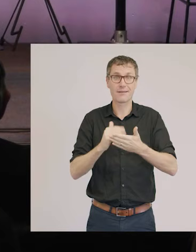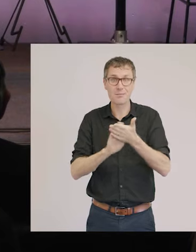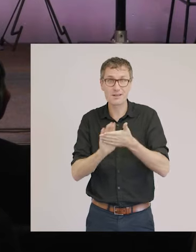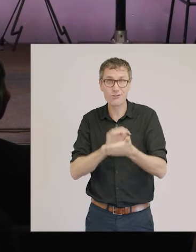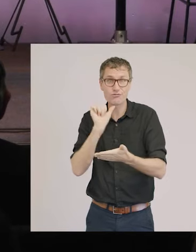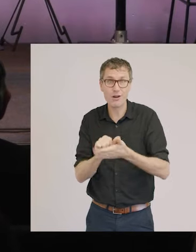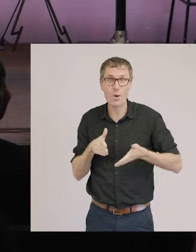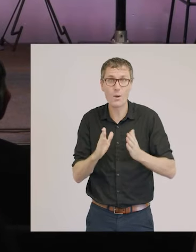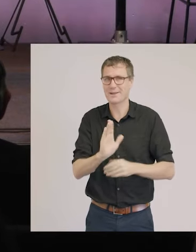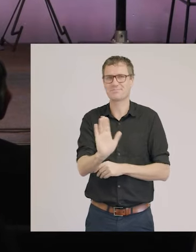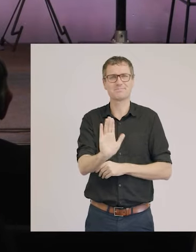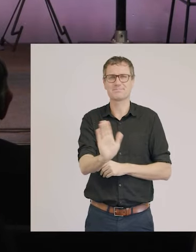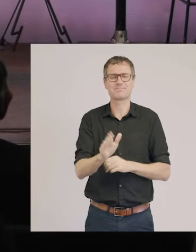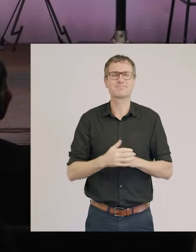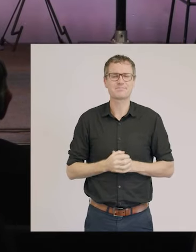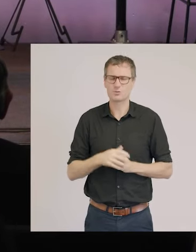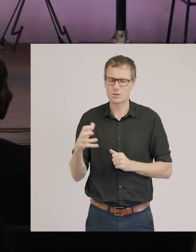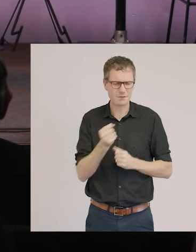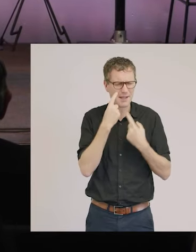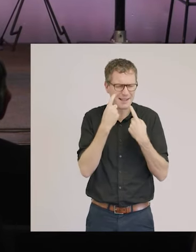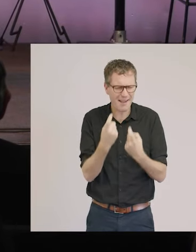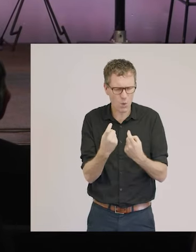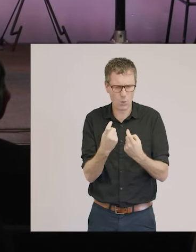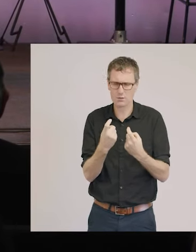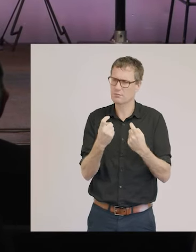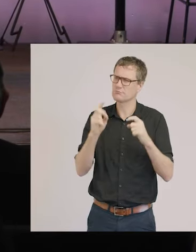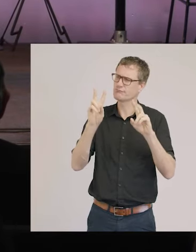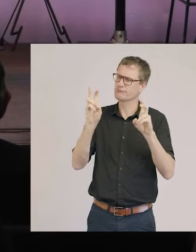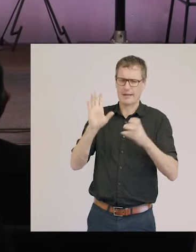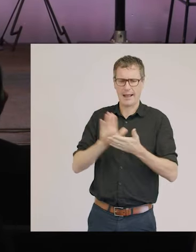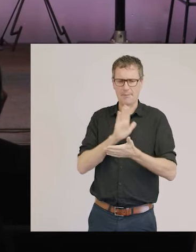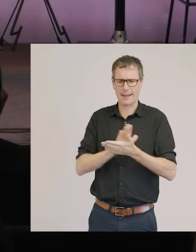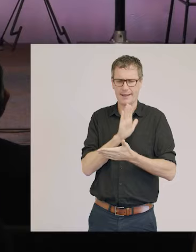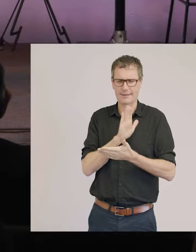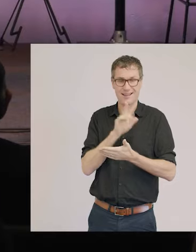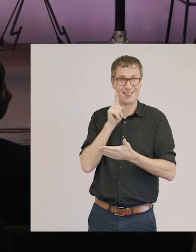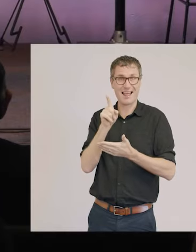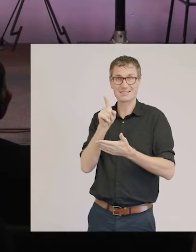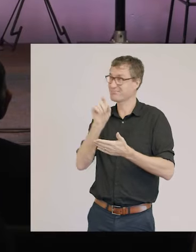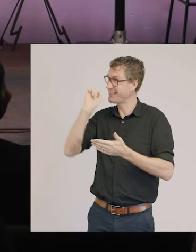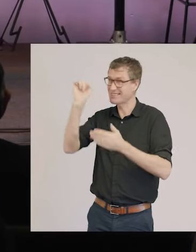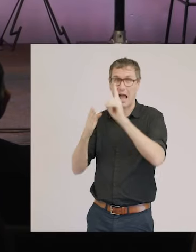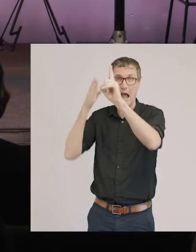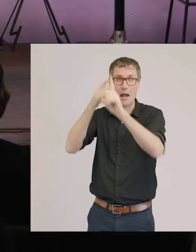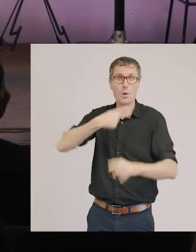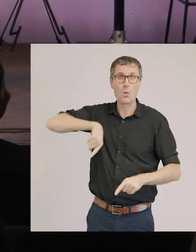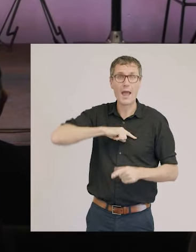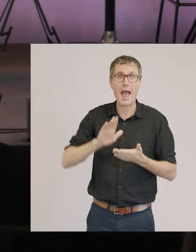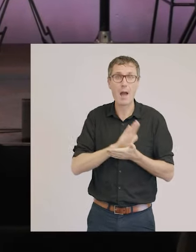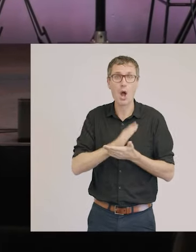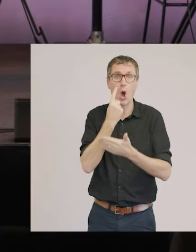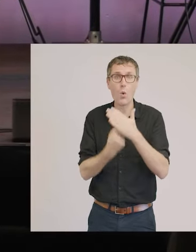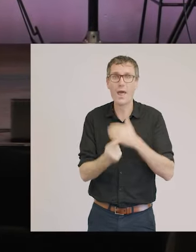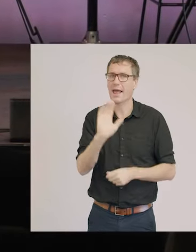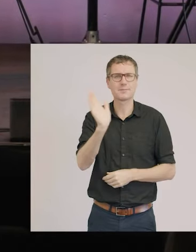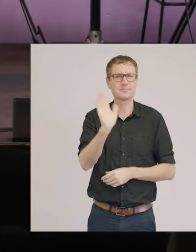And so we've just got to be really careful with this happiness thing, because God does not want us just to be happy. He wants us to be obedient.